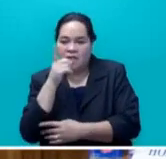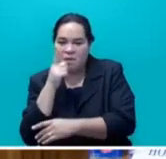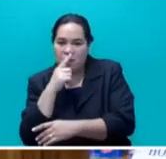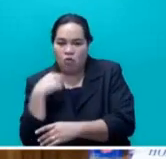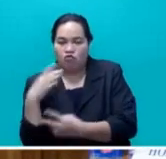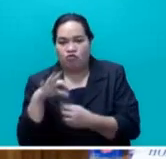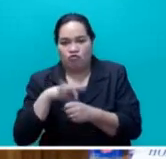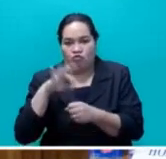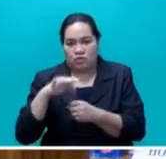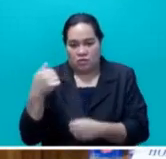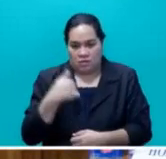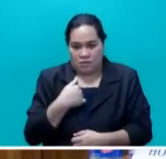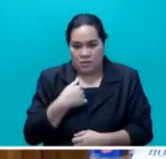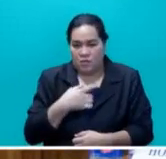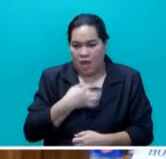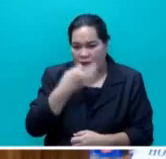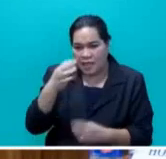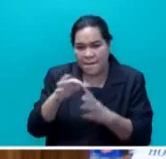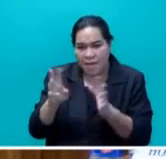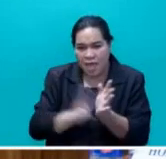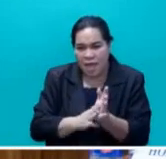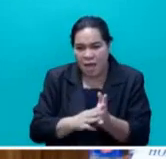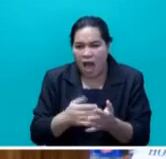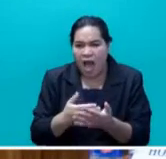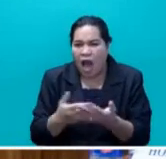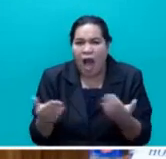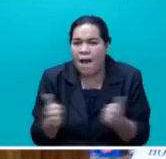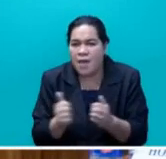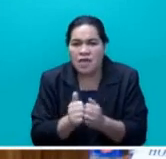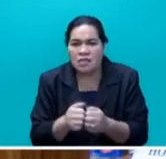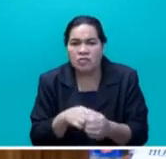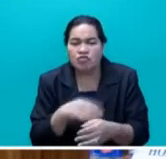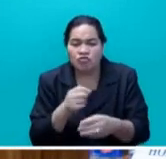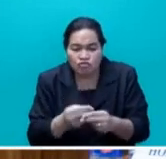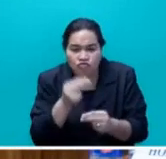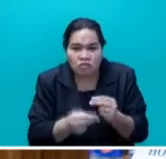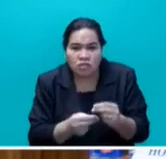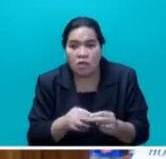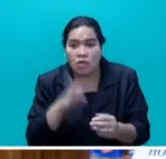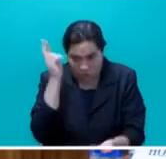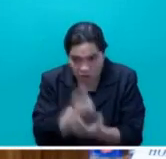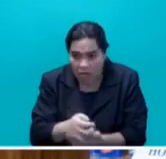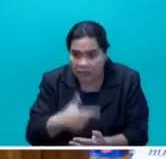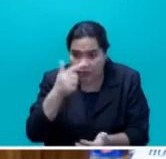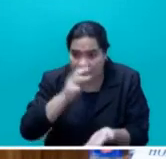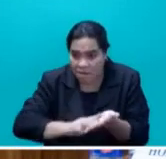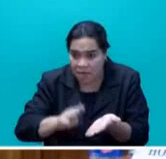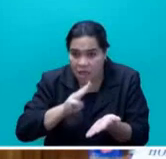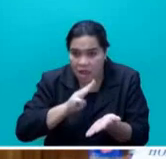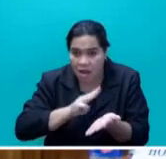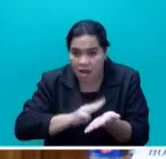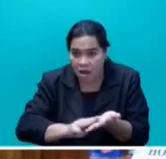debate where I asked the Prime Minister about the actual number of trees planted and whether there were indeed 7 million, we all remember the less